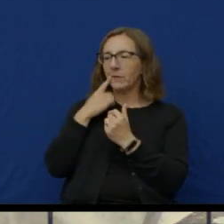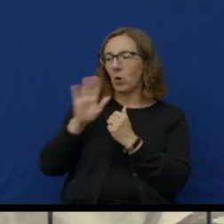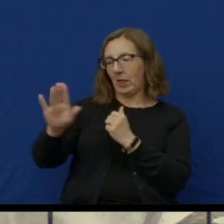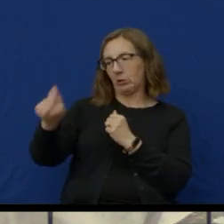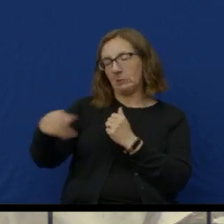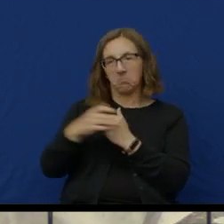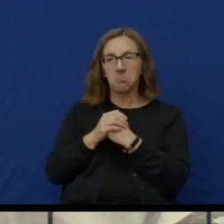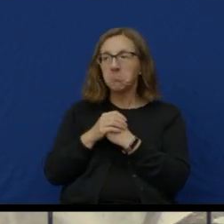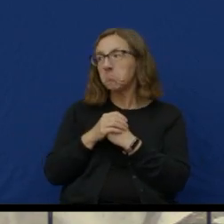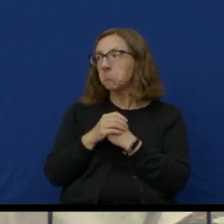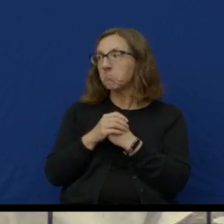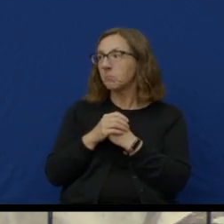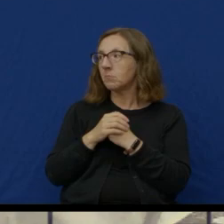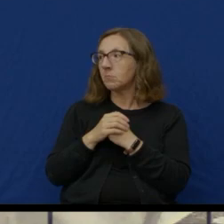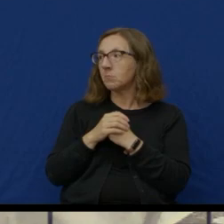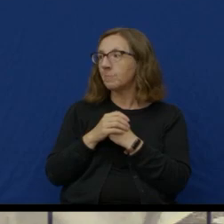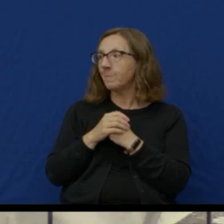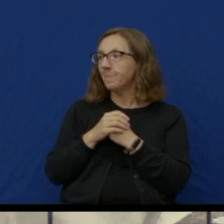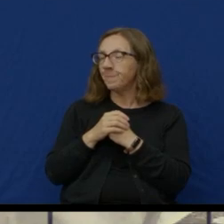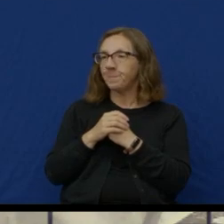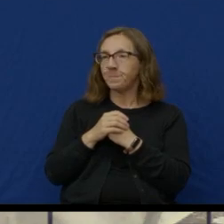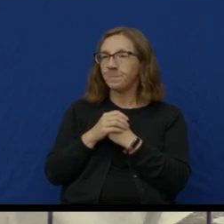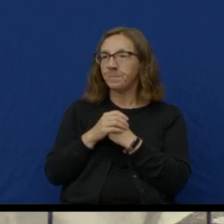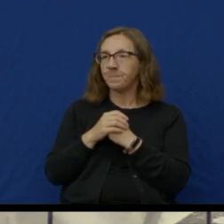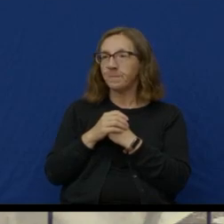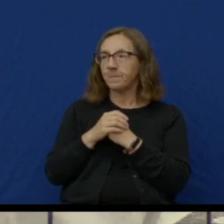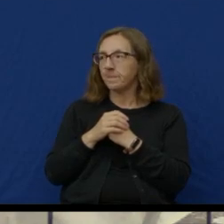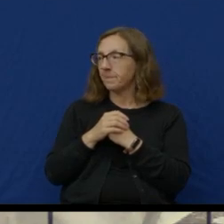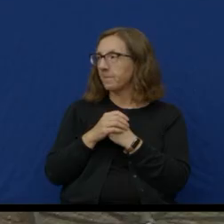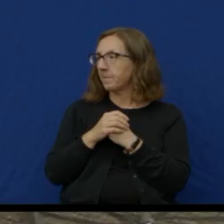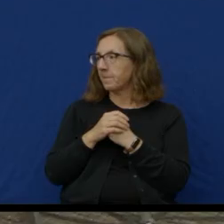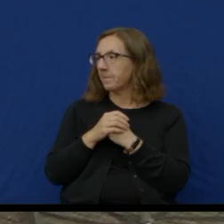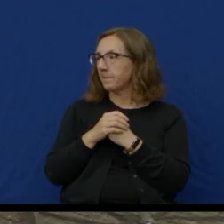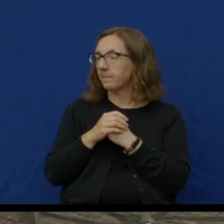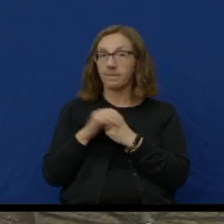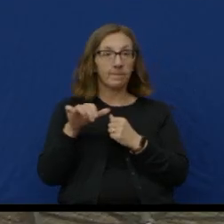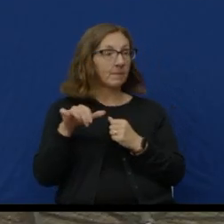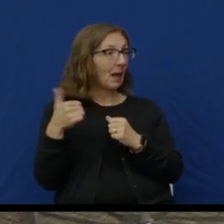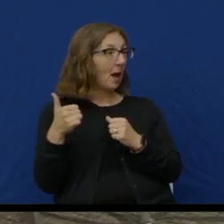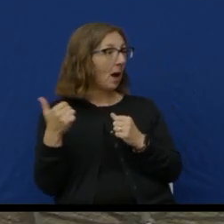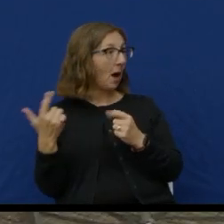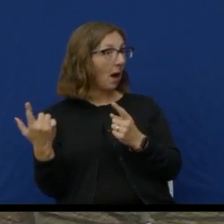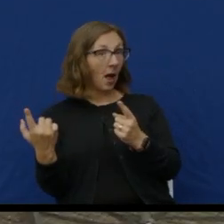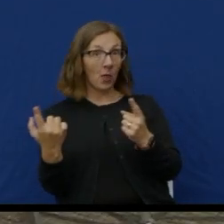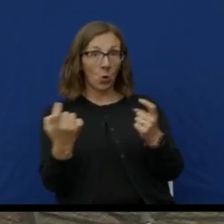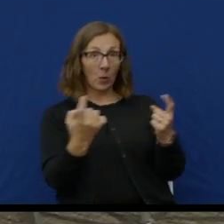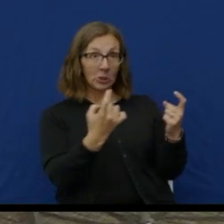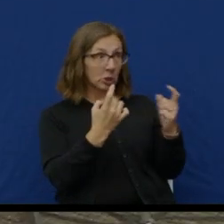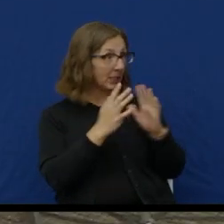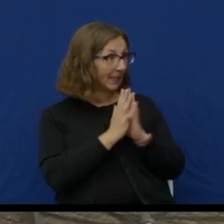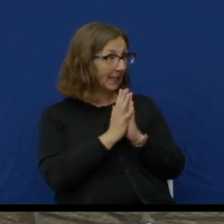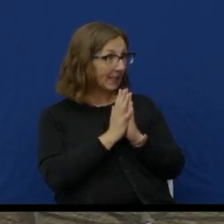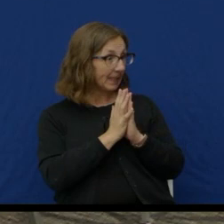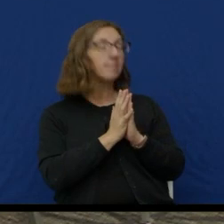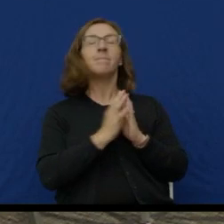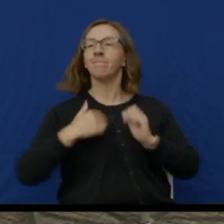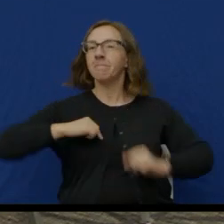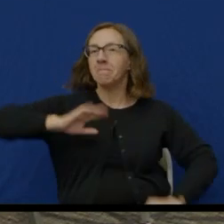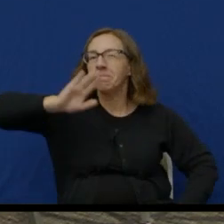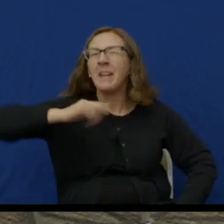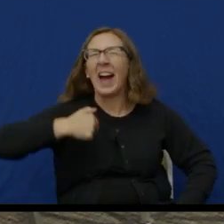Great, thank you. Other questions? Well, I have